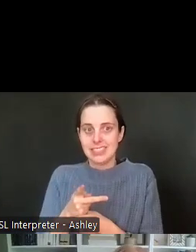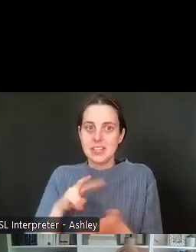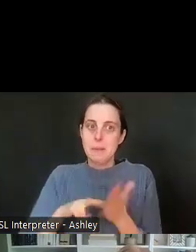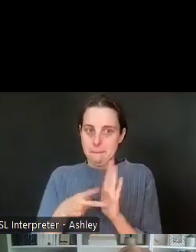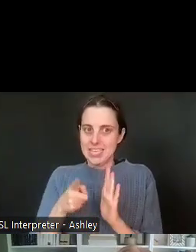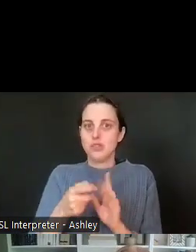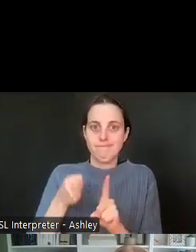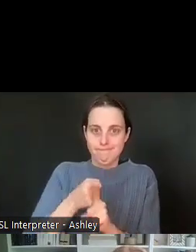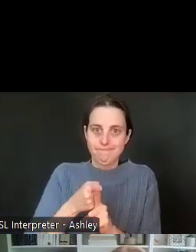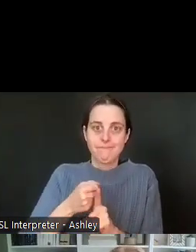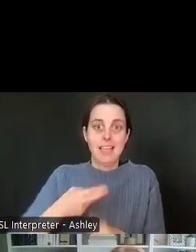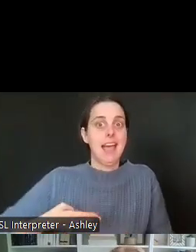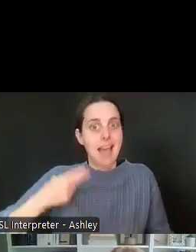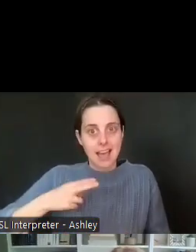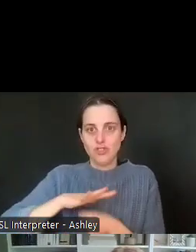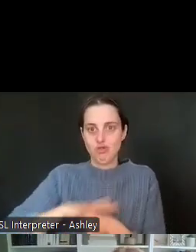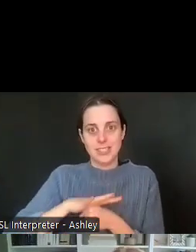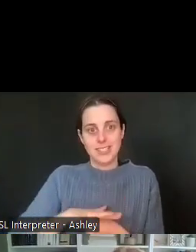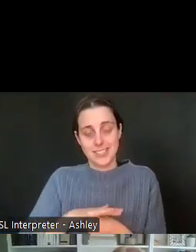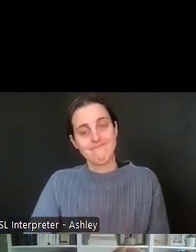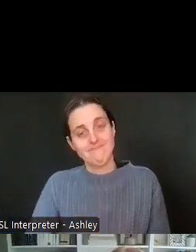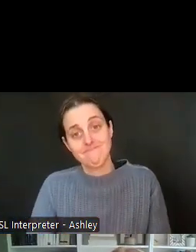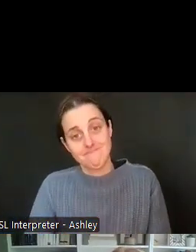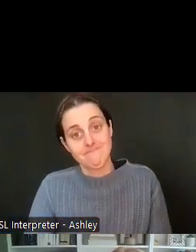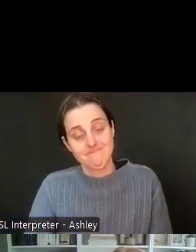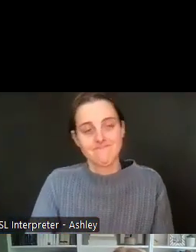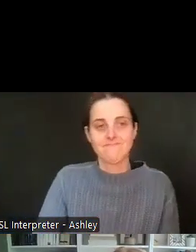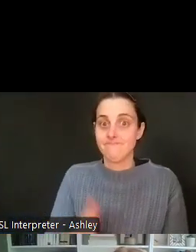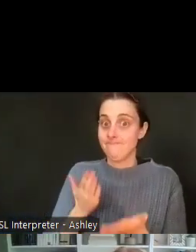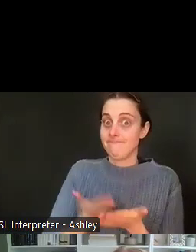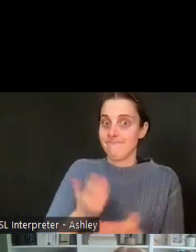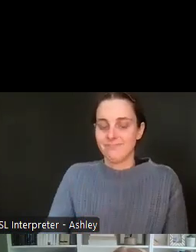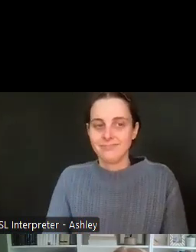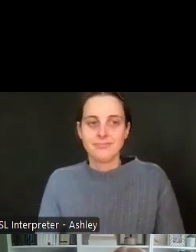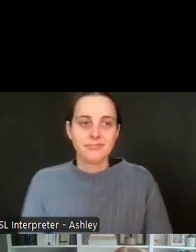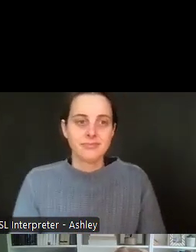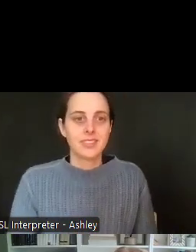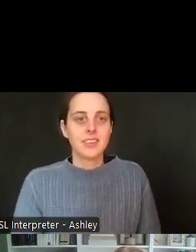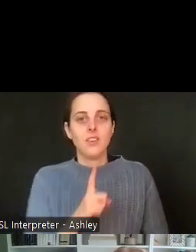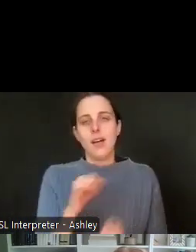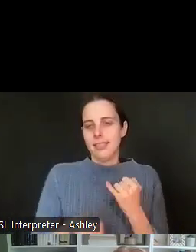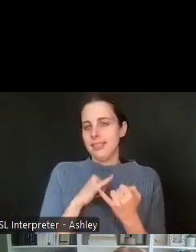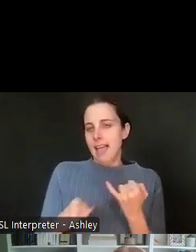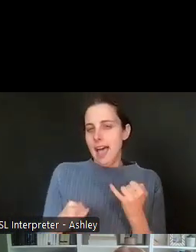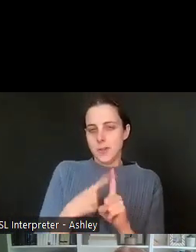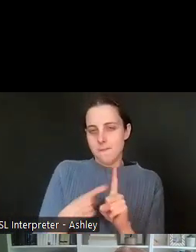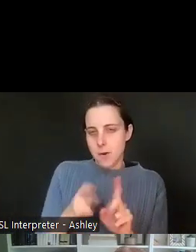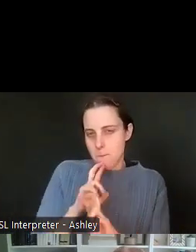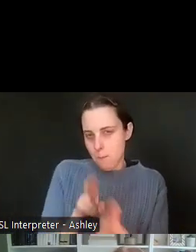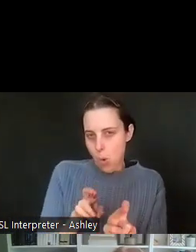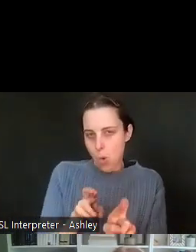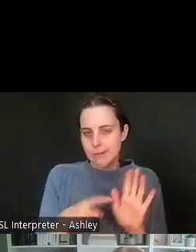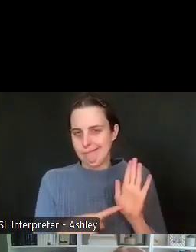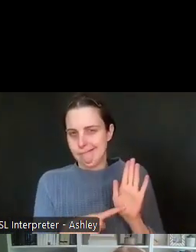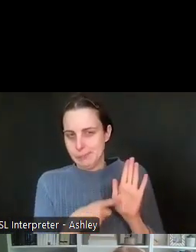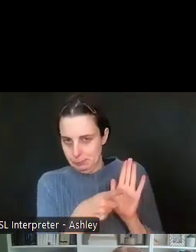the highest levels of stress. The last thing I wanted to share from the Global Workforce Report is that last